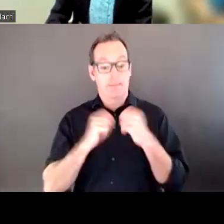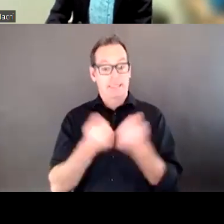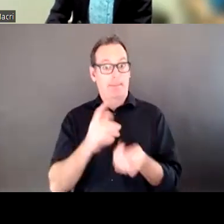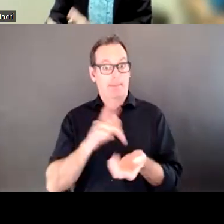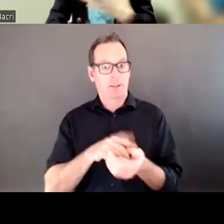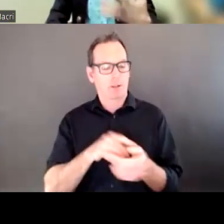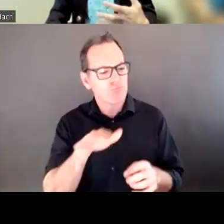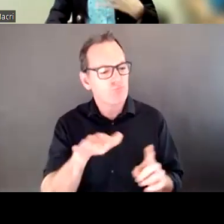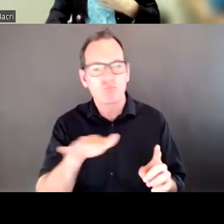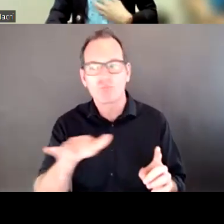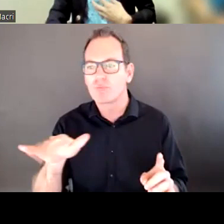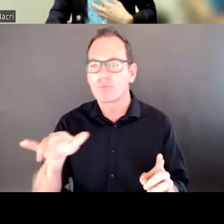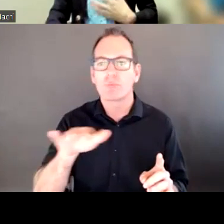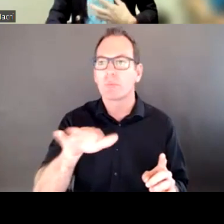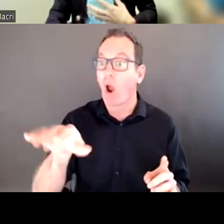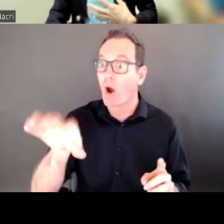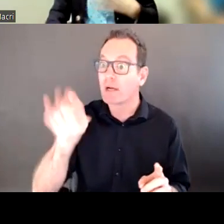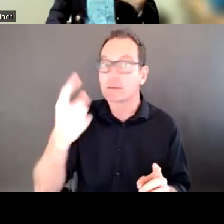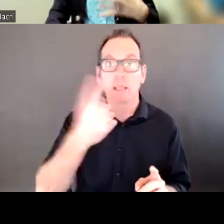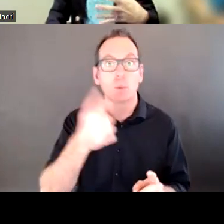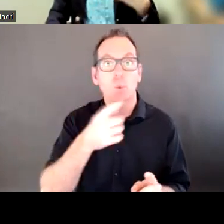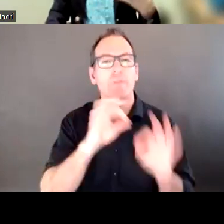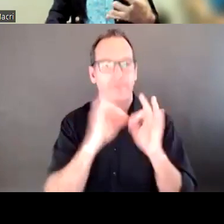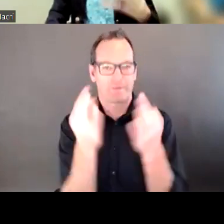to. So that's why they continued. This gut reaction was so